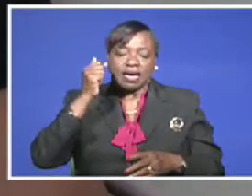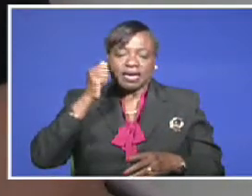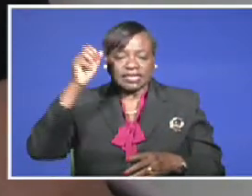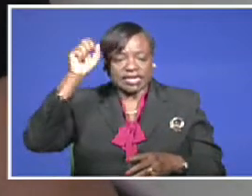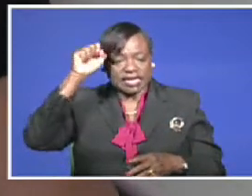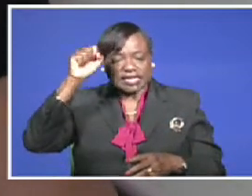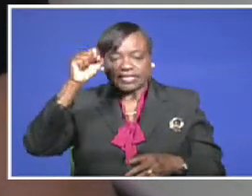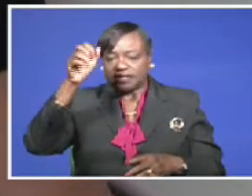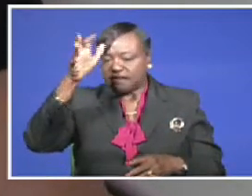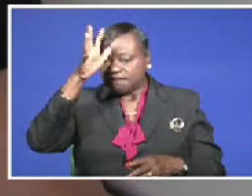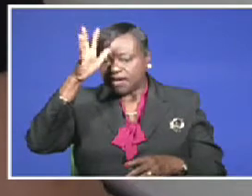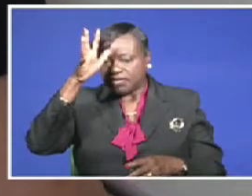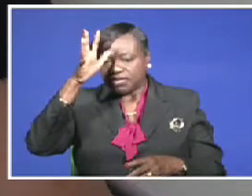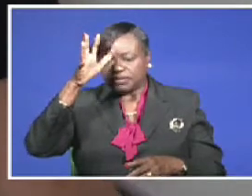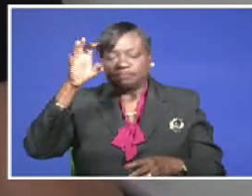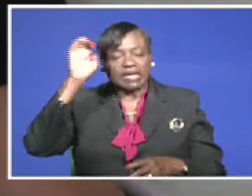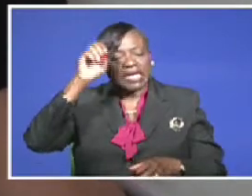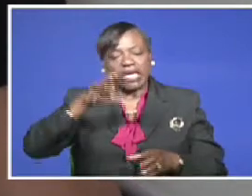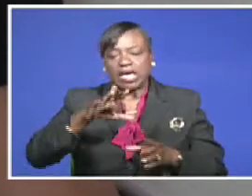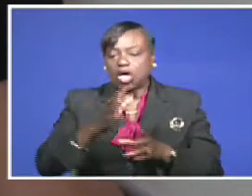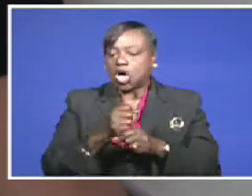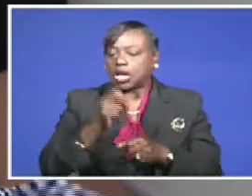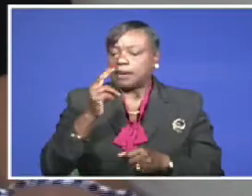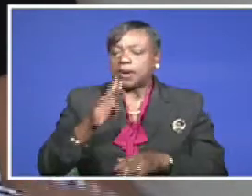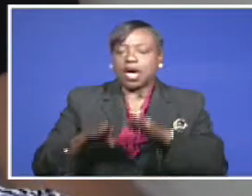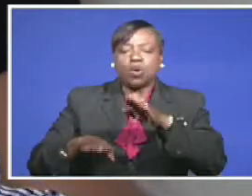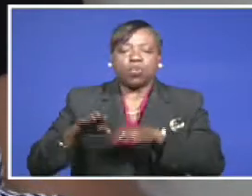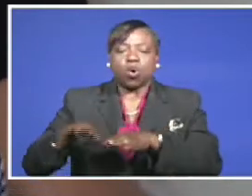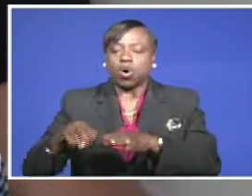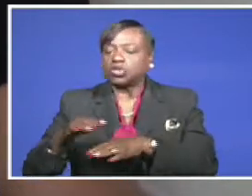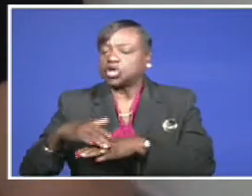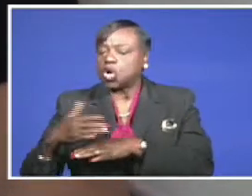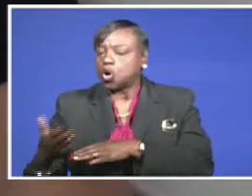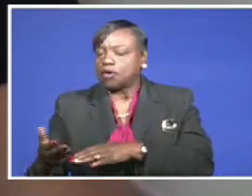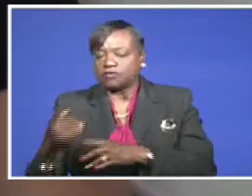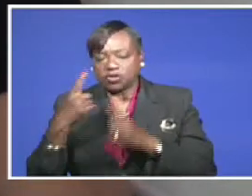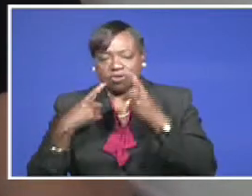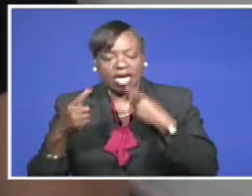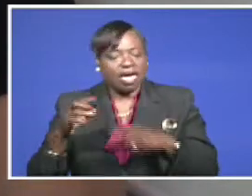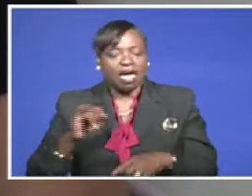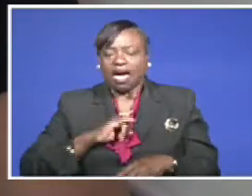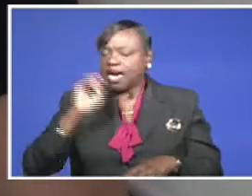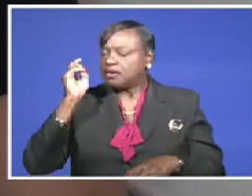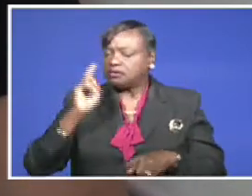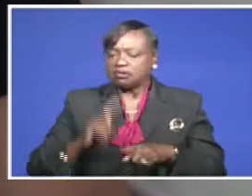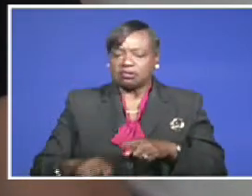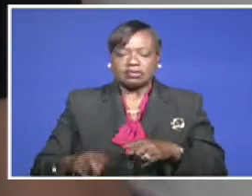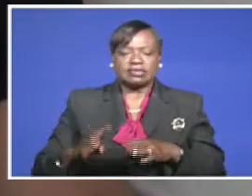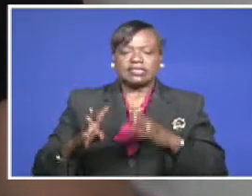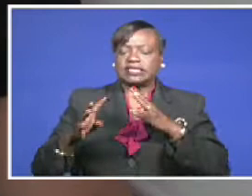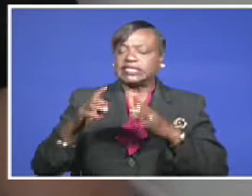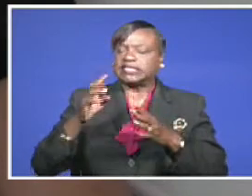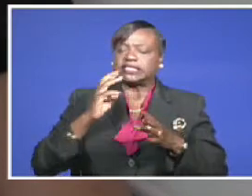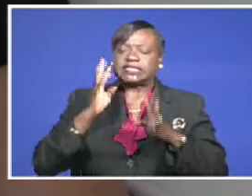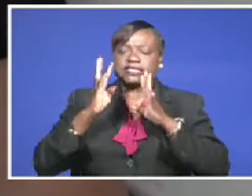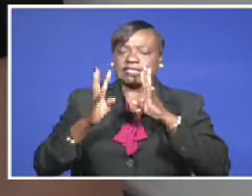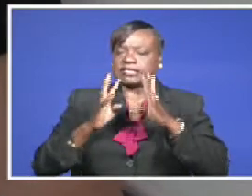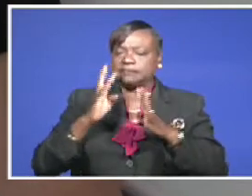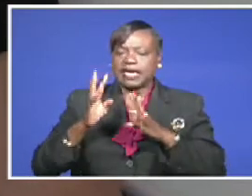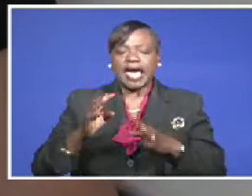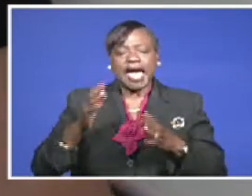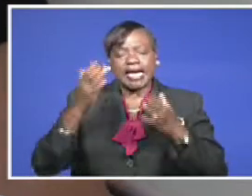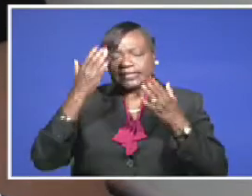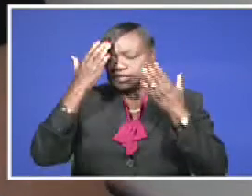and walked off to cry. I couldn't even speak. I didn't know what was going on, but as Dr.